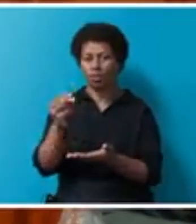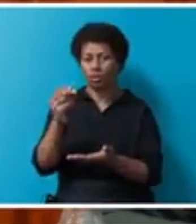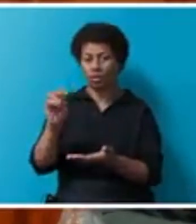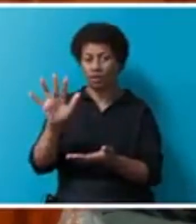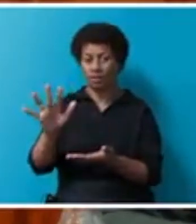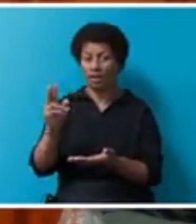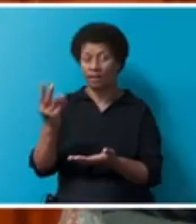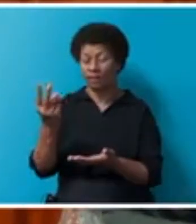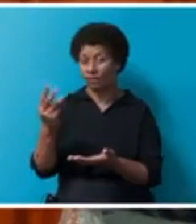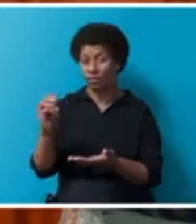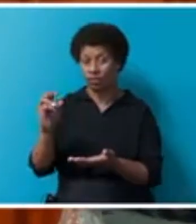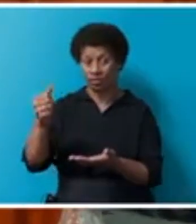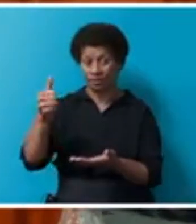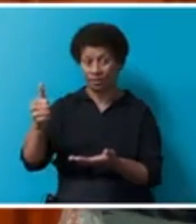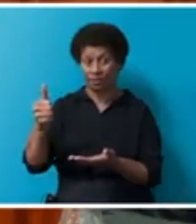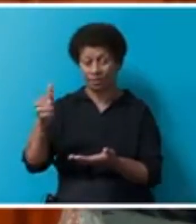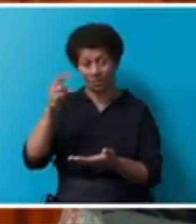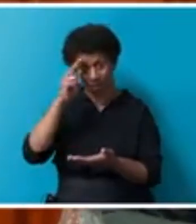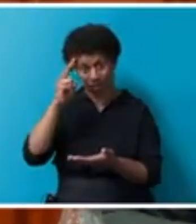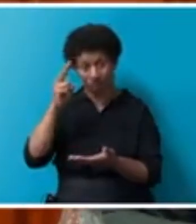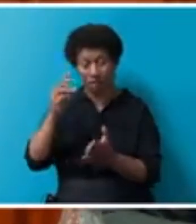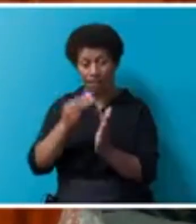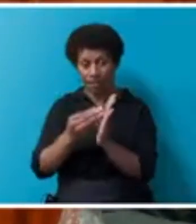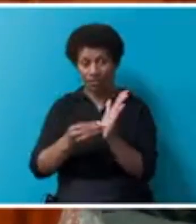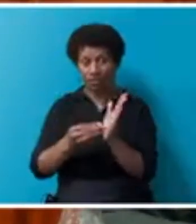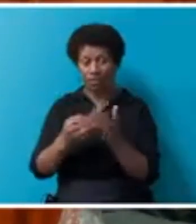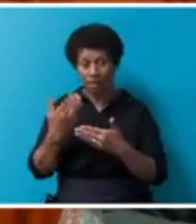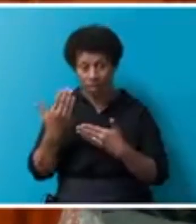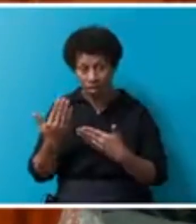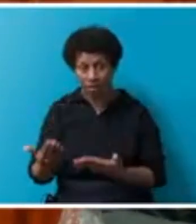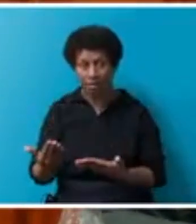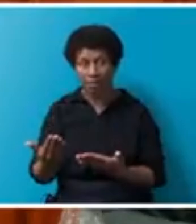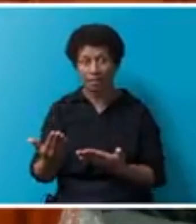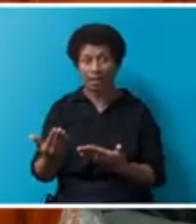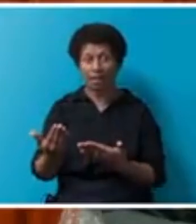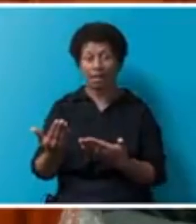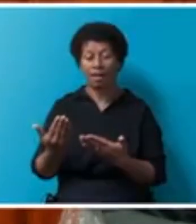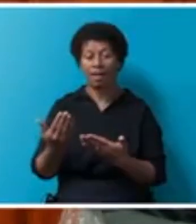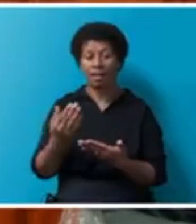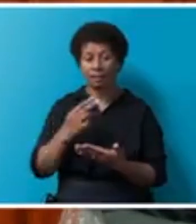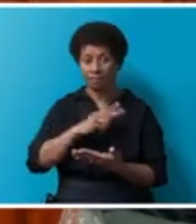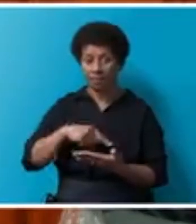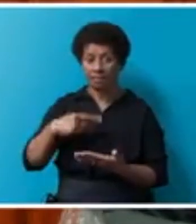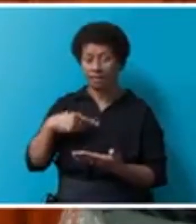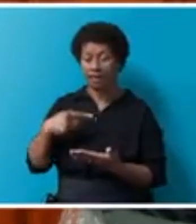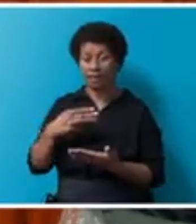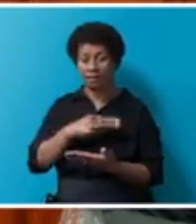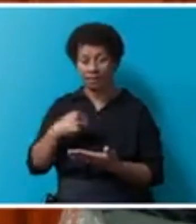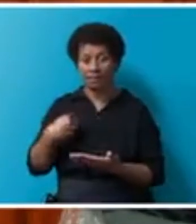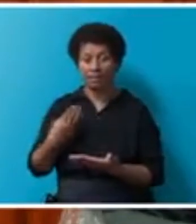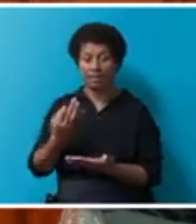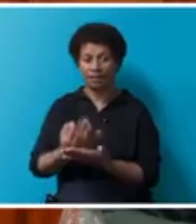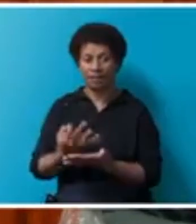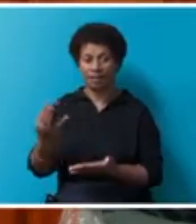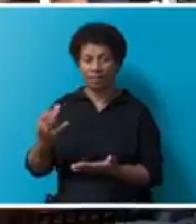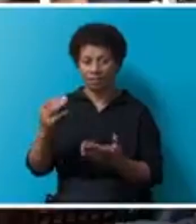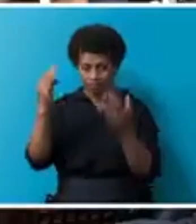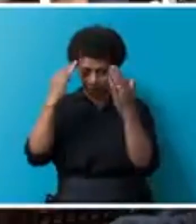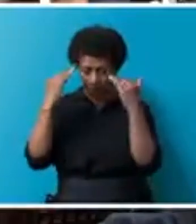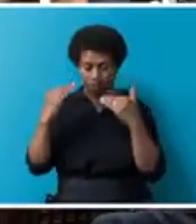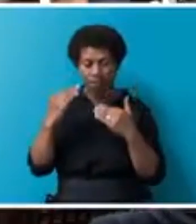2025-2026 national budget tabled by the Honorable Prime Minister and Mr. Finance. Mr. Speaker, thank you.